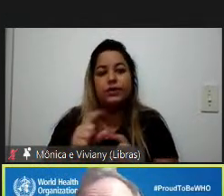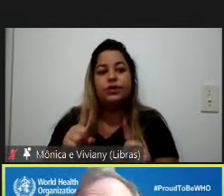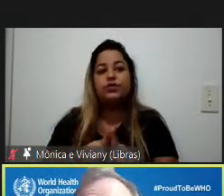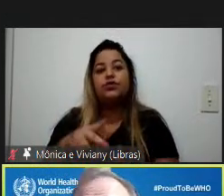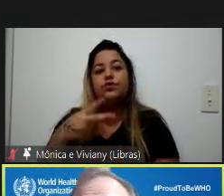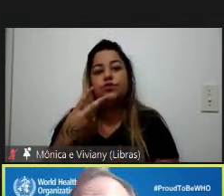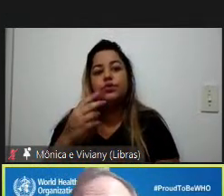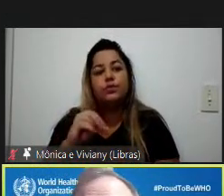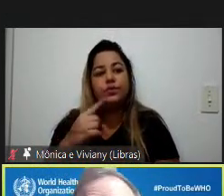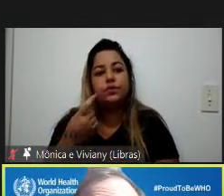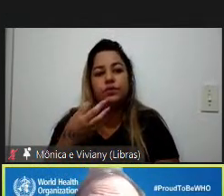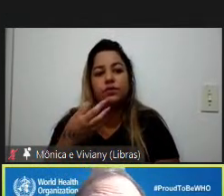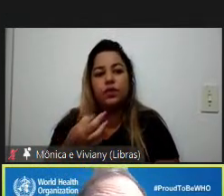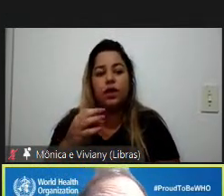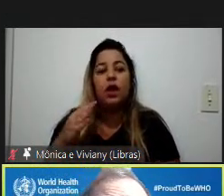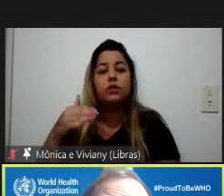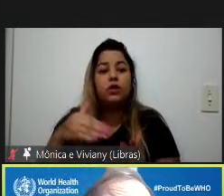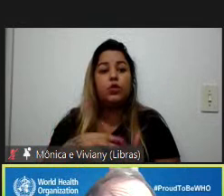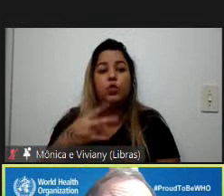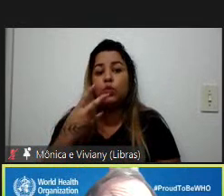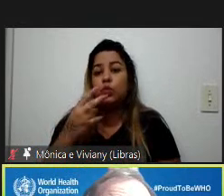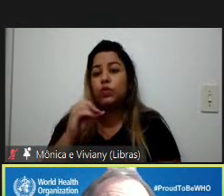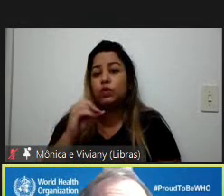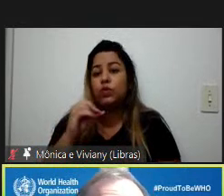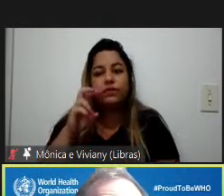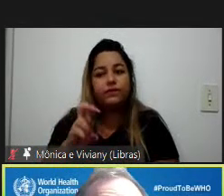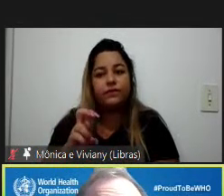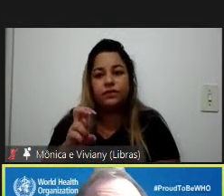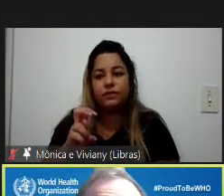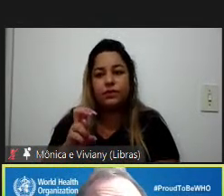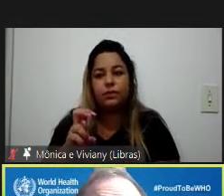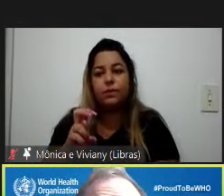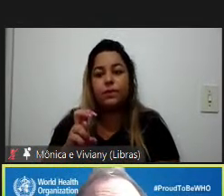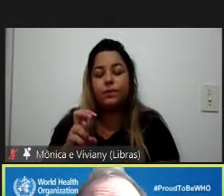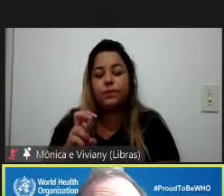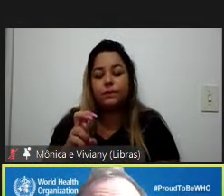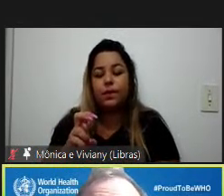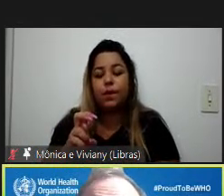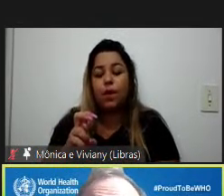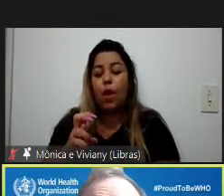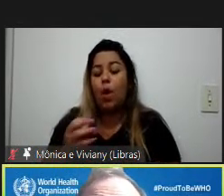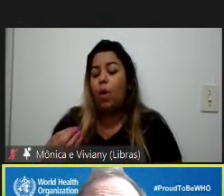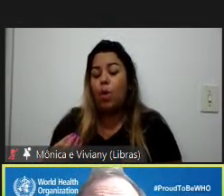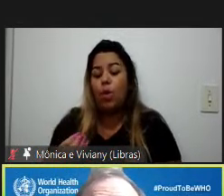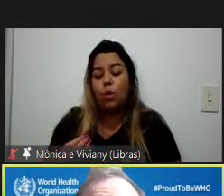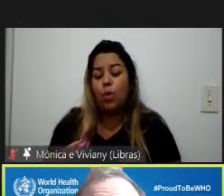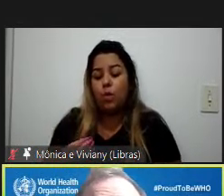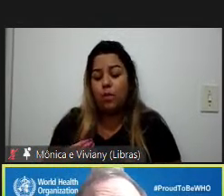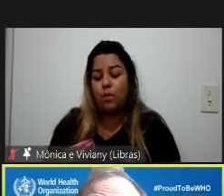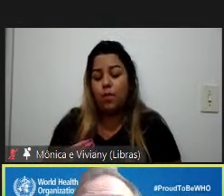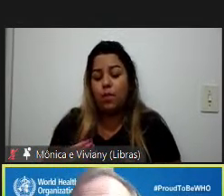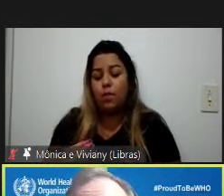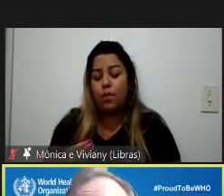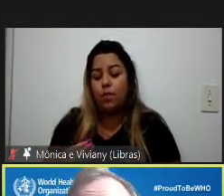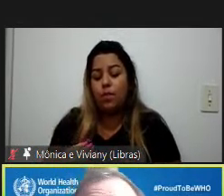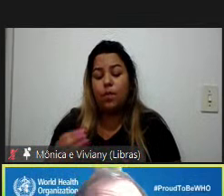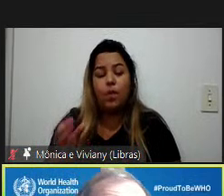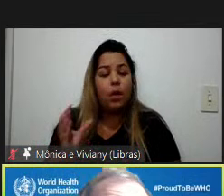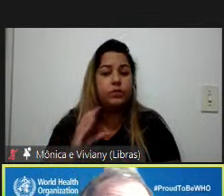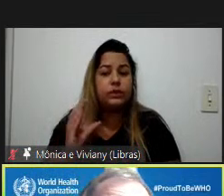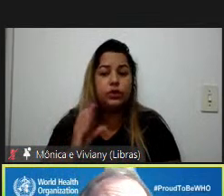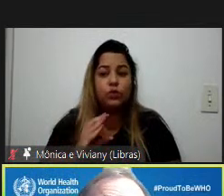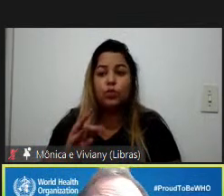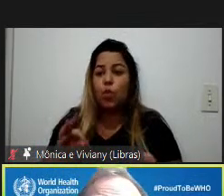second International Conference of Nutrition, to really accelerate action to achieve the 6 global nutrition targets, plus